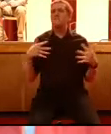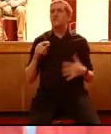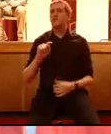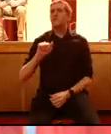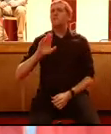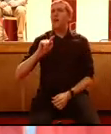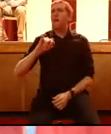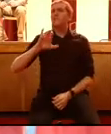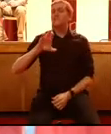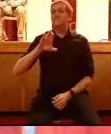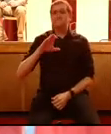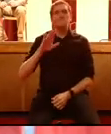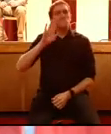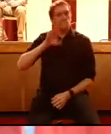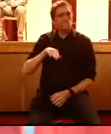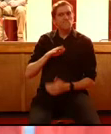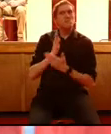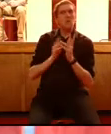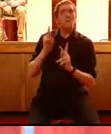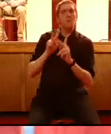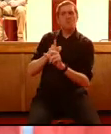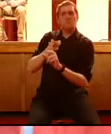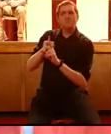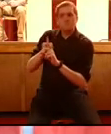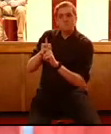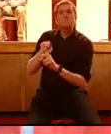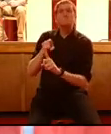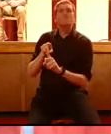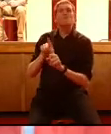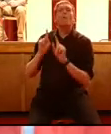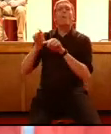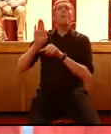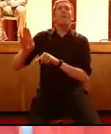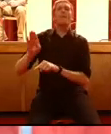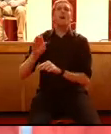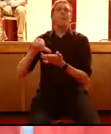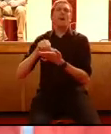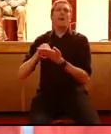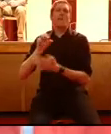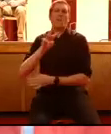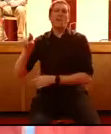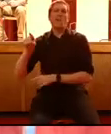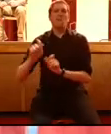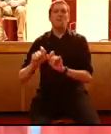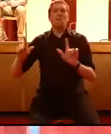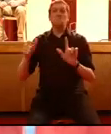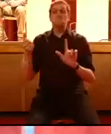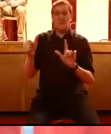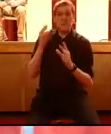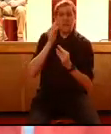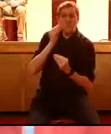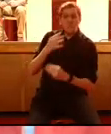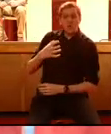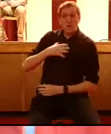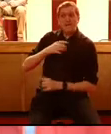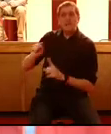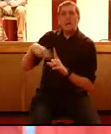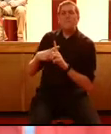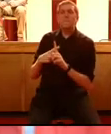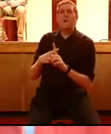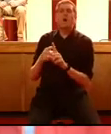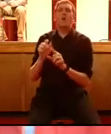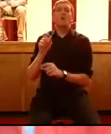been targeted, that they would go on their BEA page and put, do you have any information or complaints about X